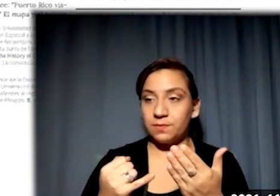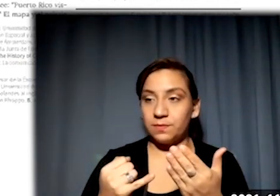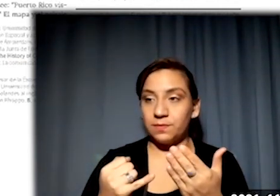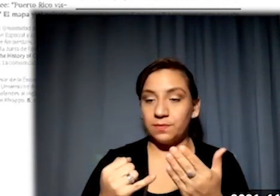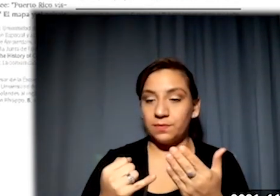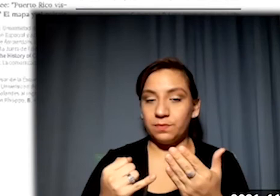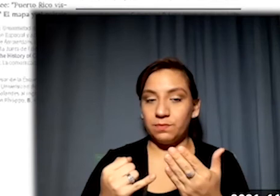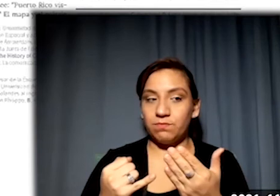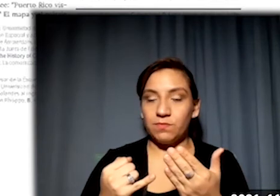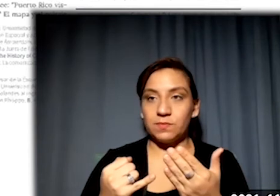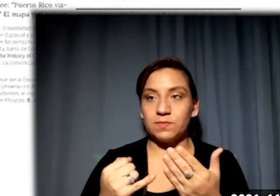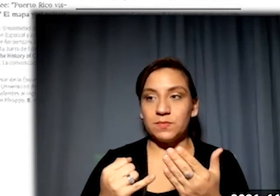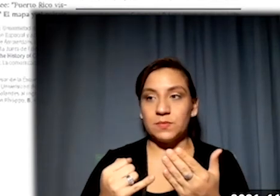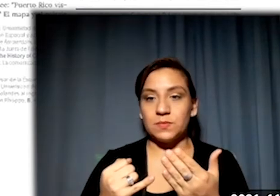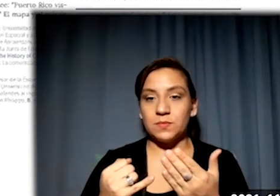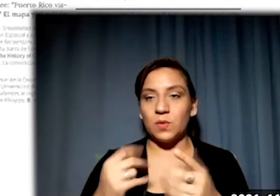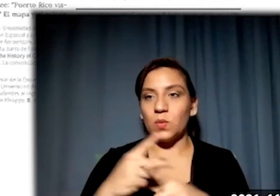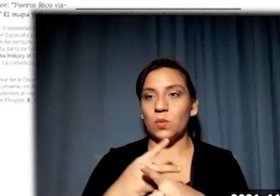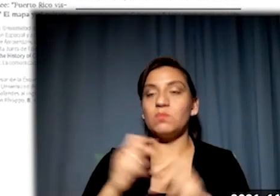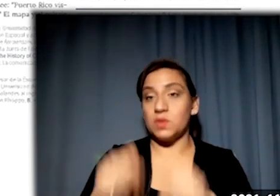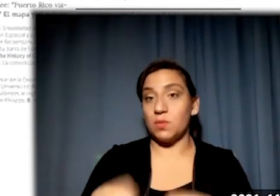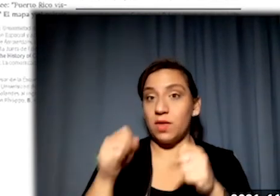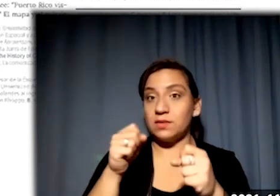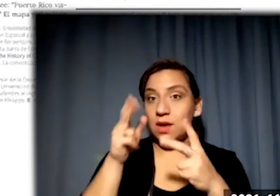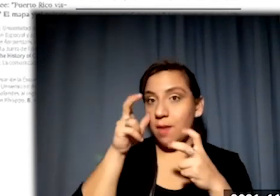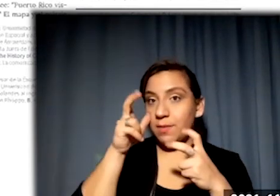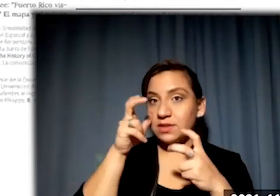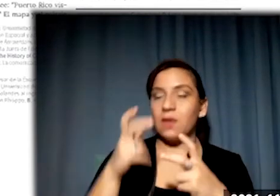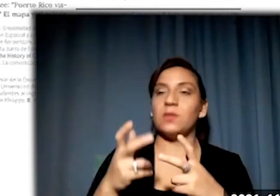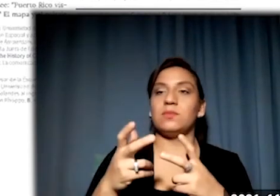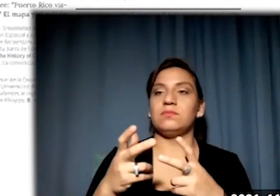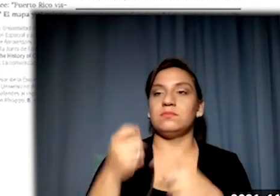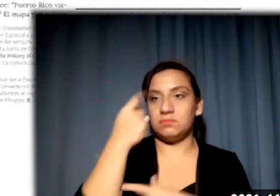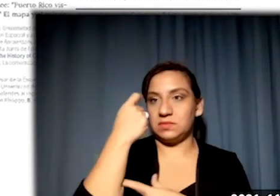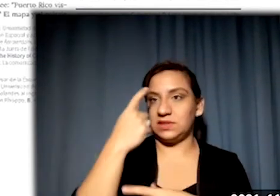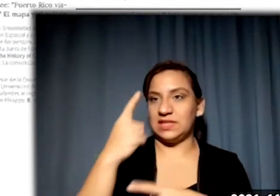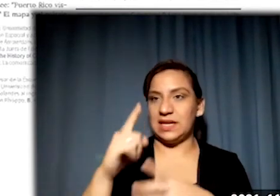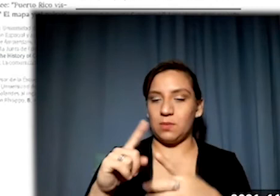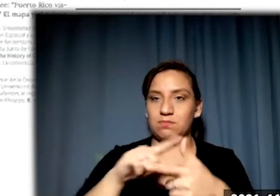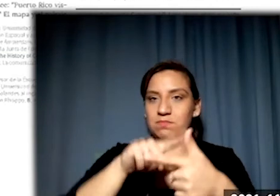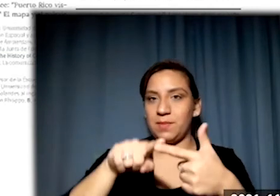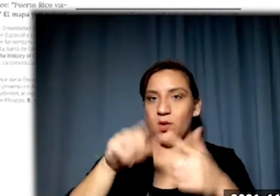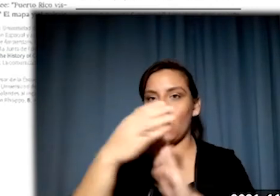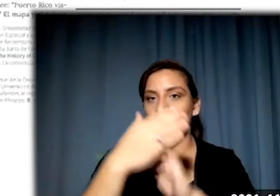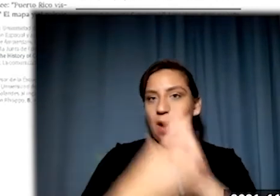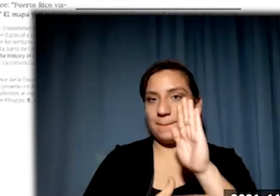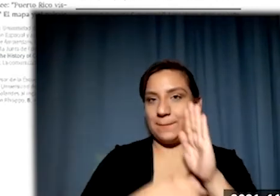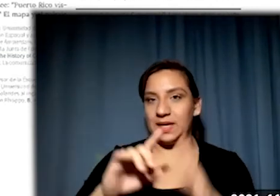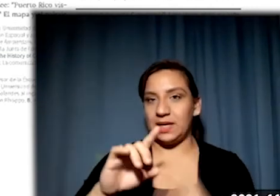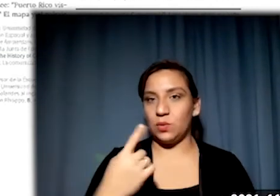in the first chapter of the book as a reliable testimony of San Juan, the city through